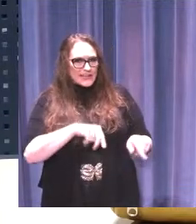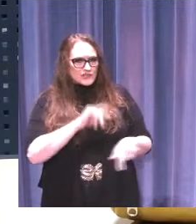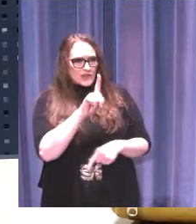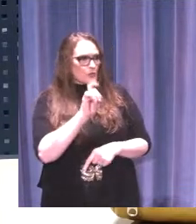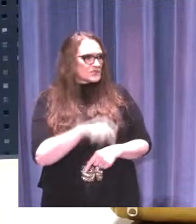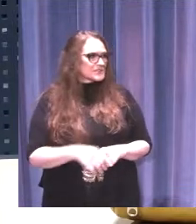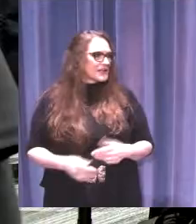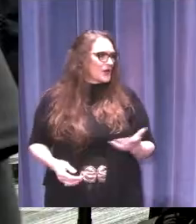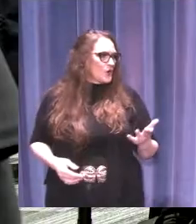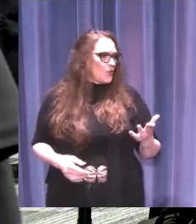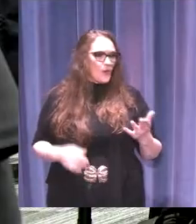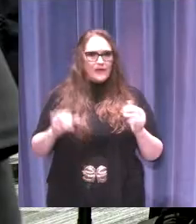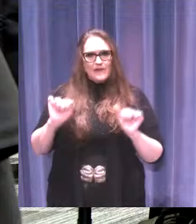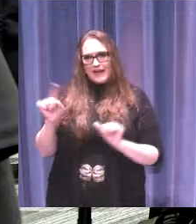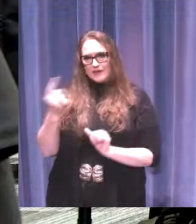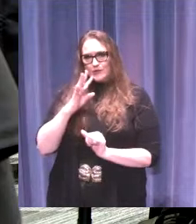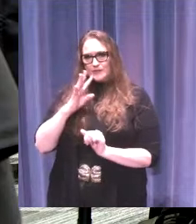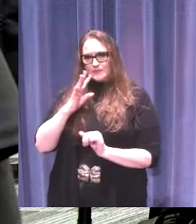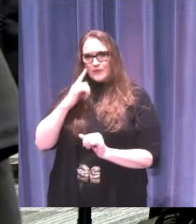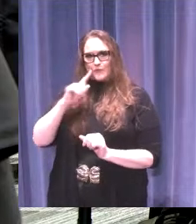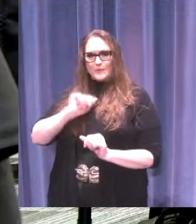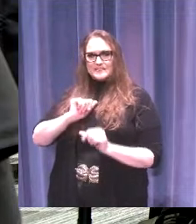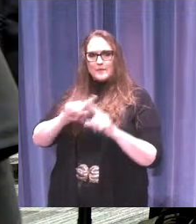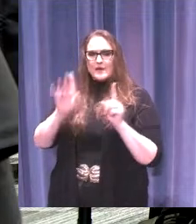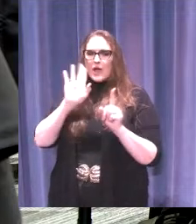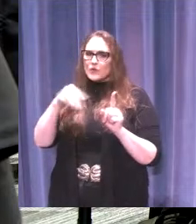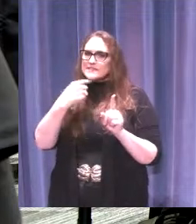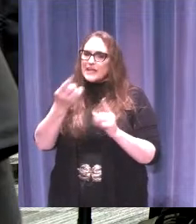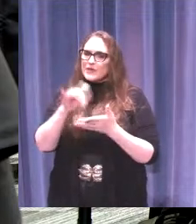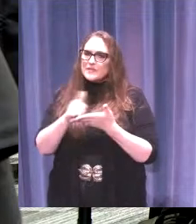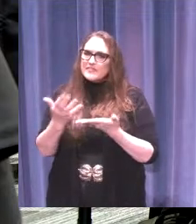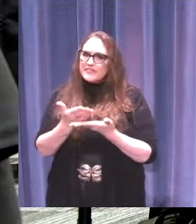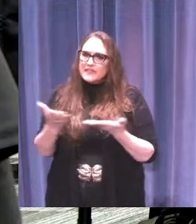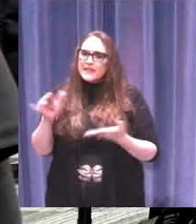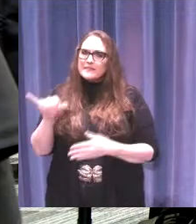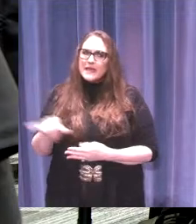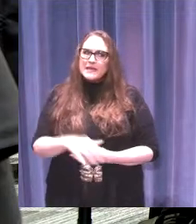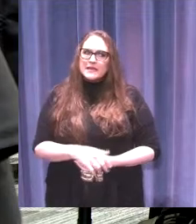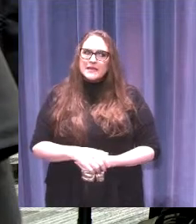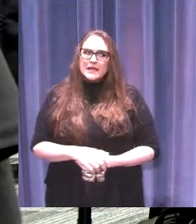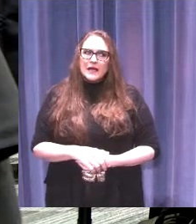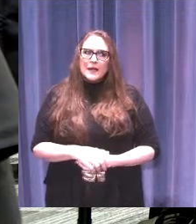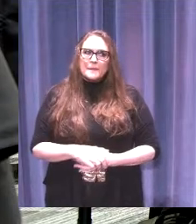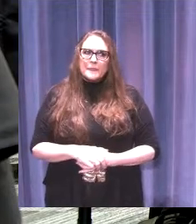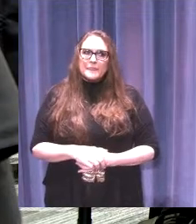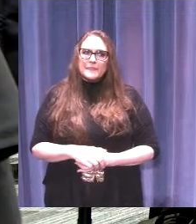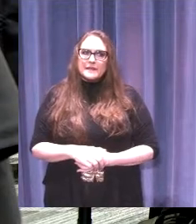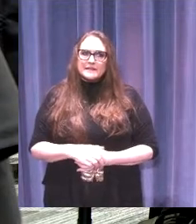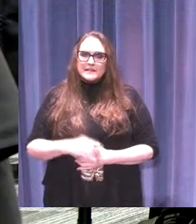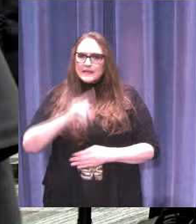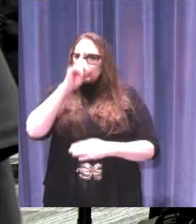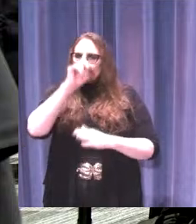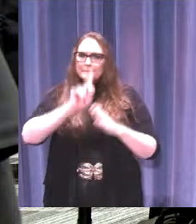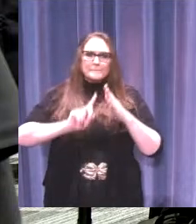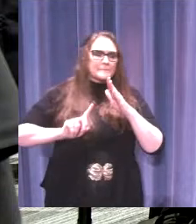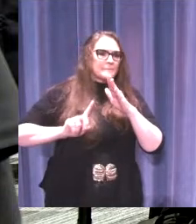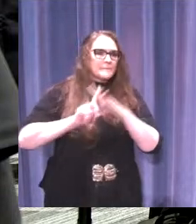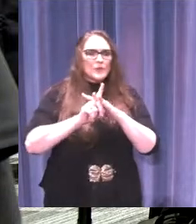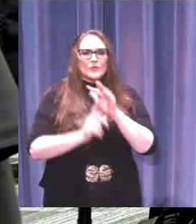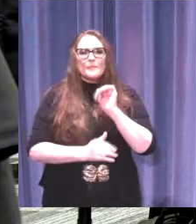And I can only speak for myself, okay? But I would tell you that the thing that jumps out at me the most